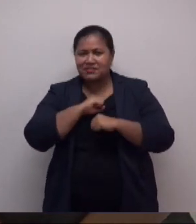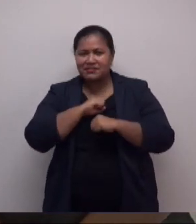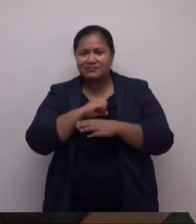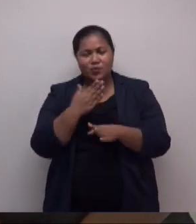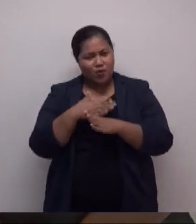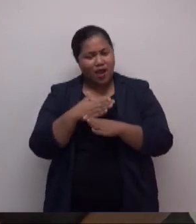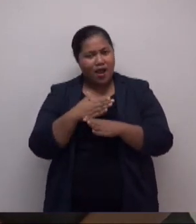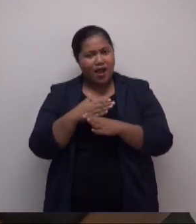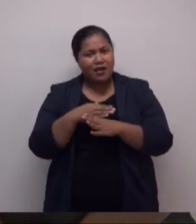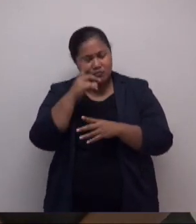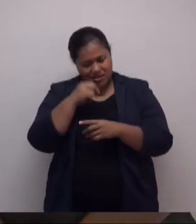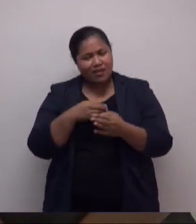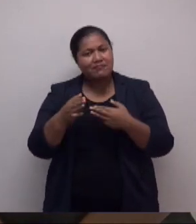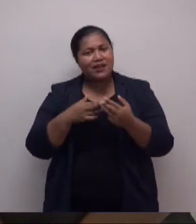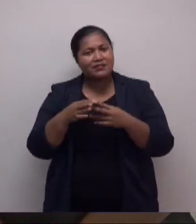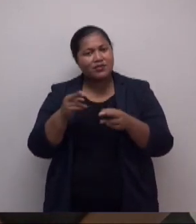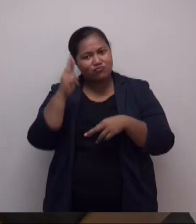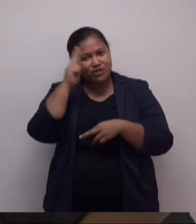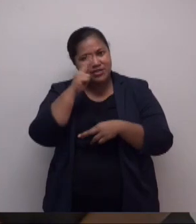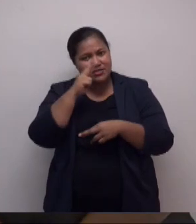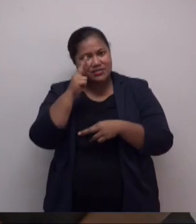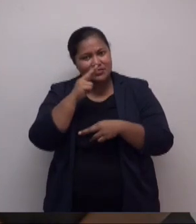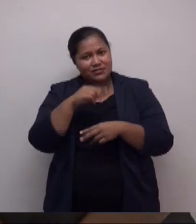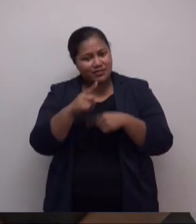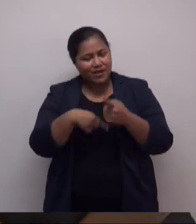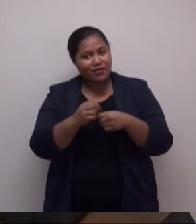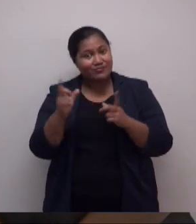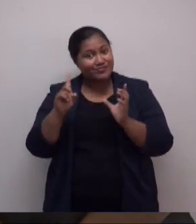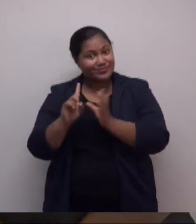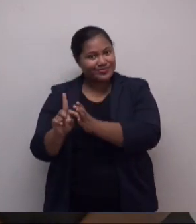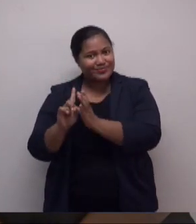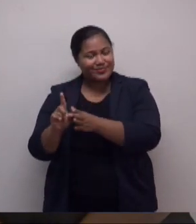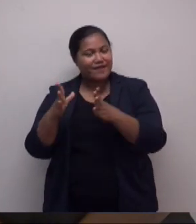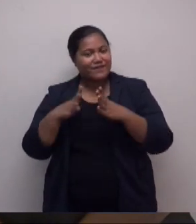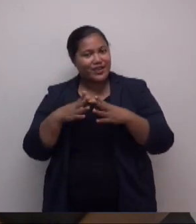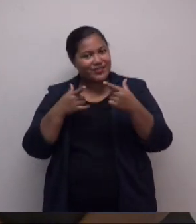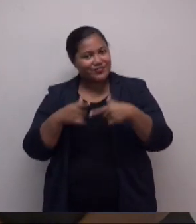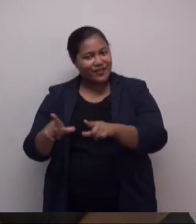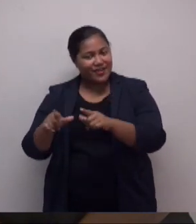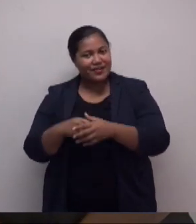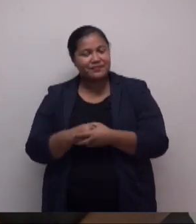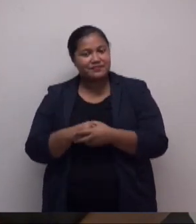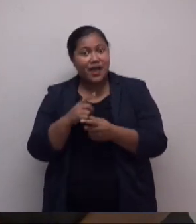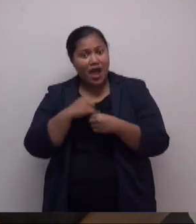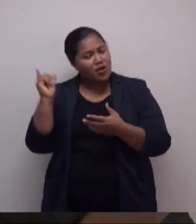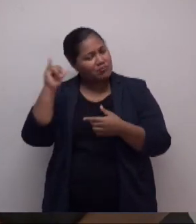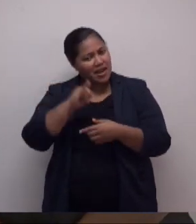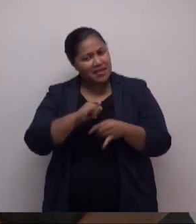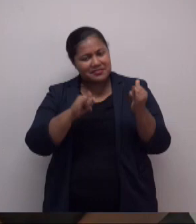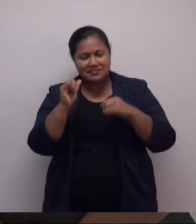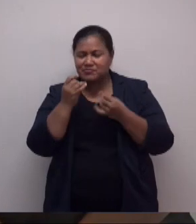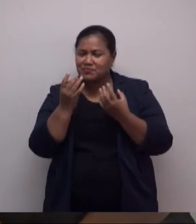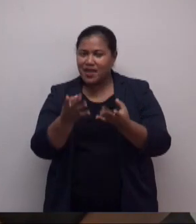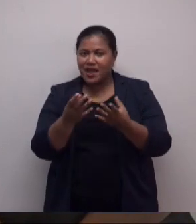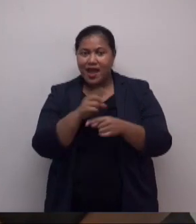to manage the risk associated with quarantine-free travel. Our planes are prepared. Our